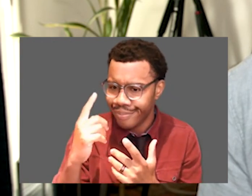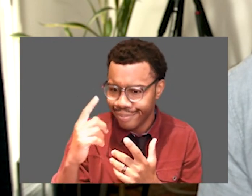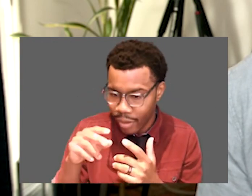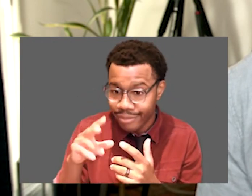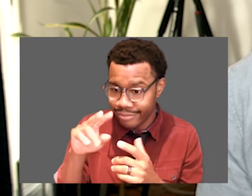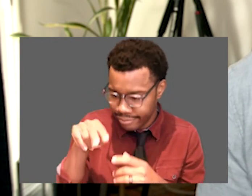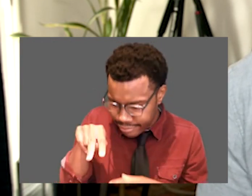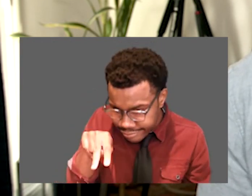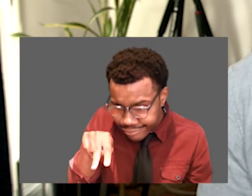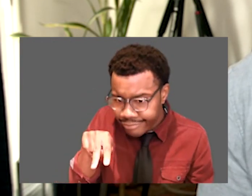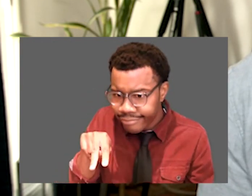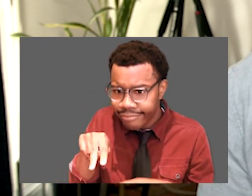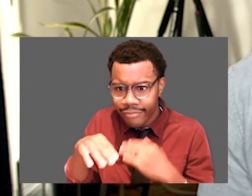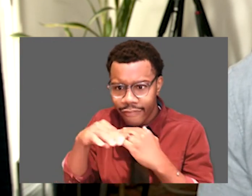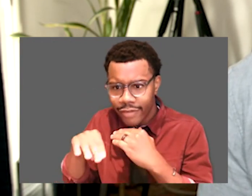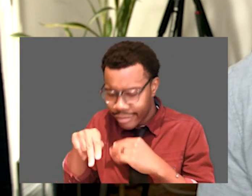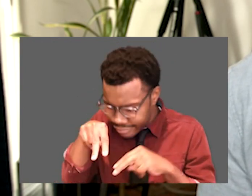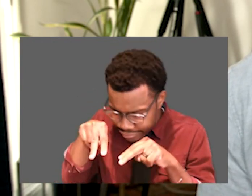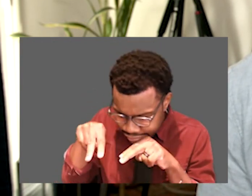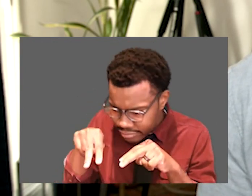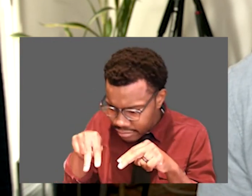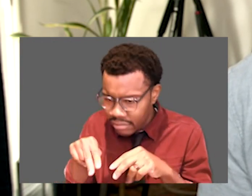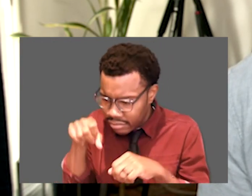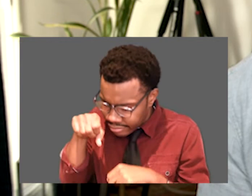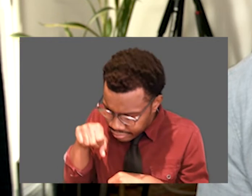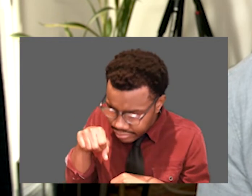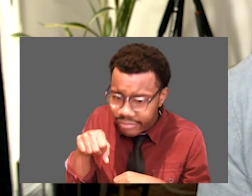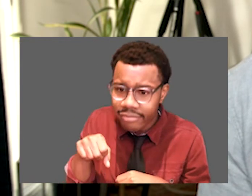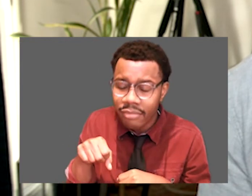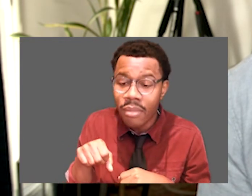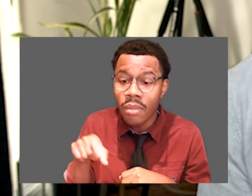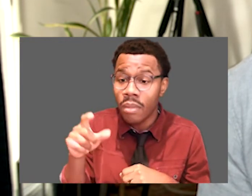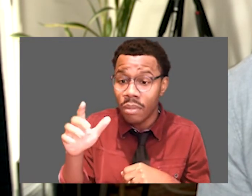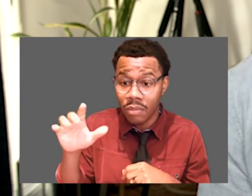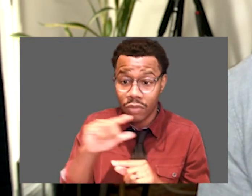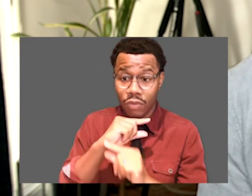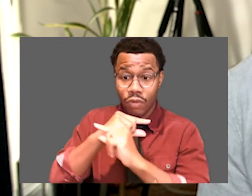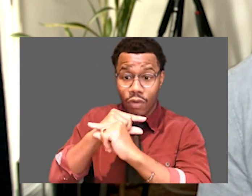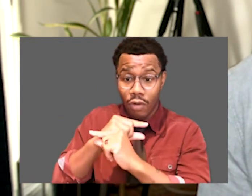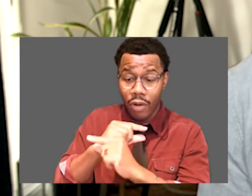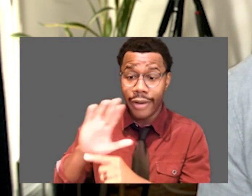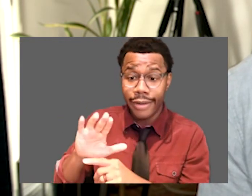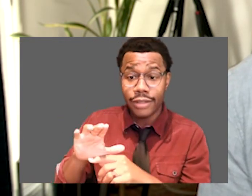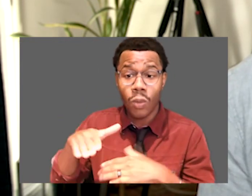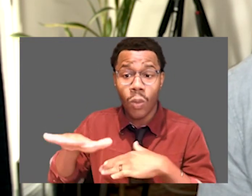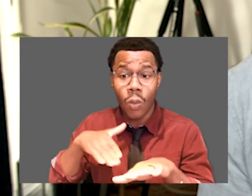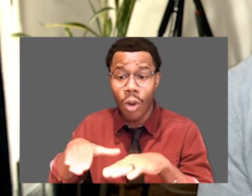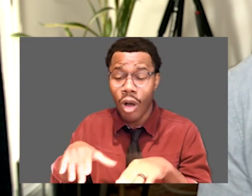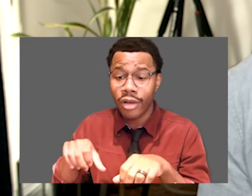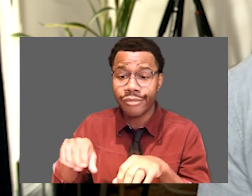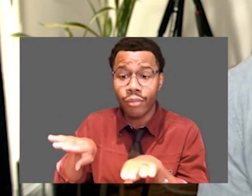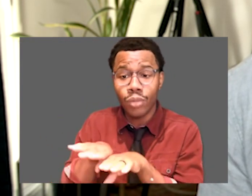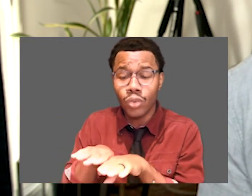floor. The guard's heavy black boots create a hollow echo in your ears with each step he